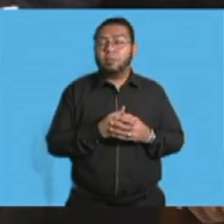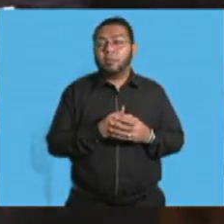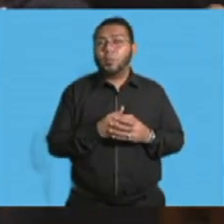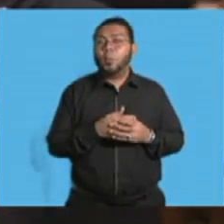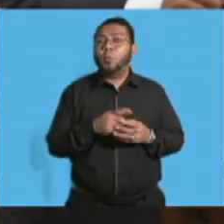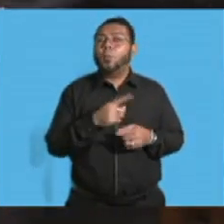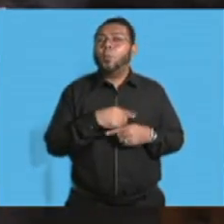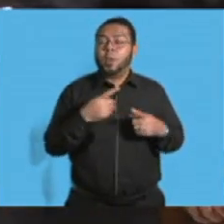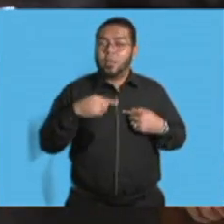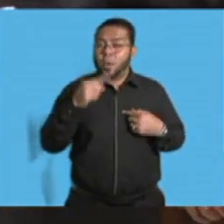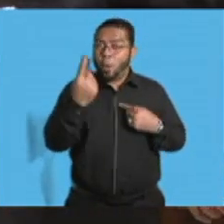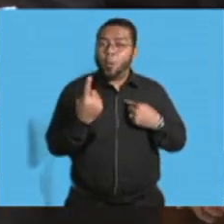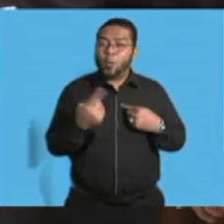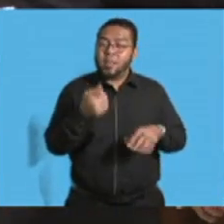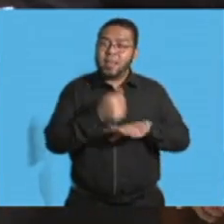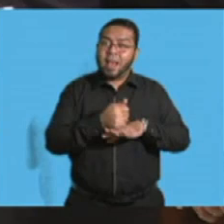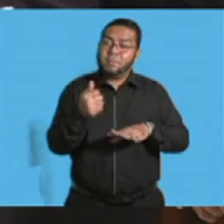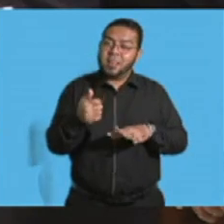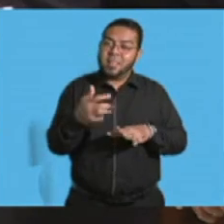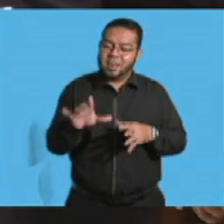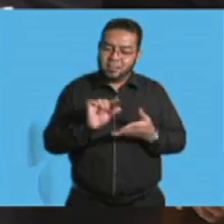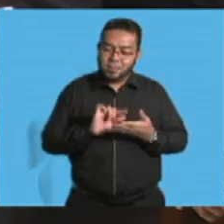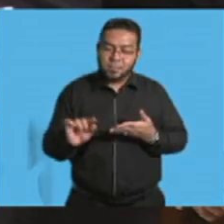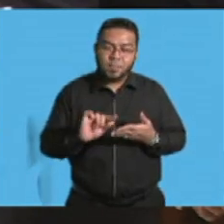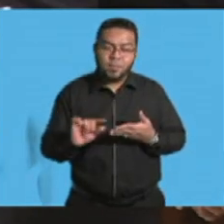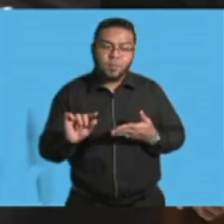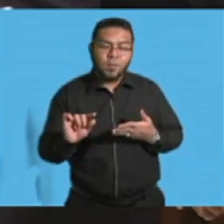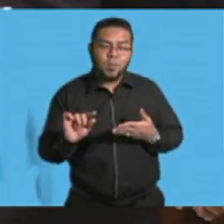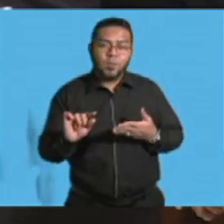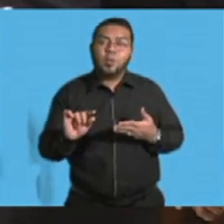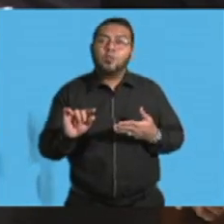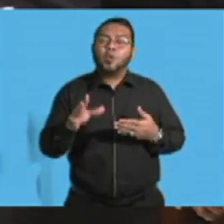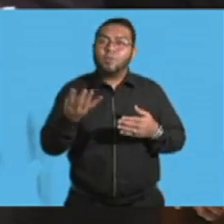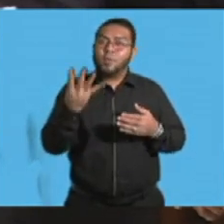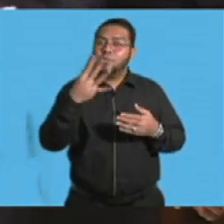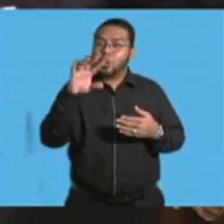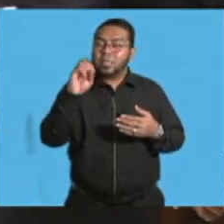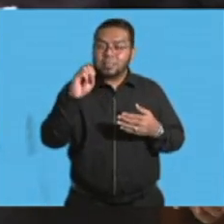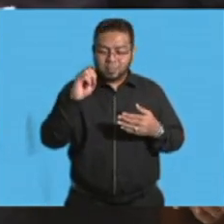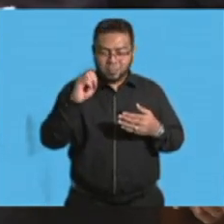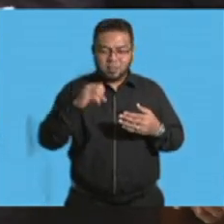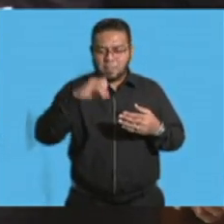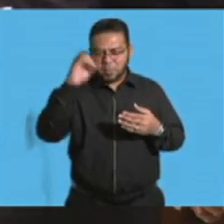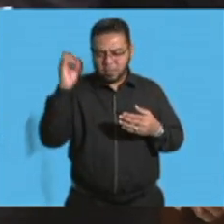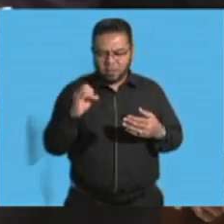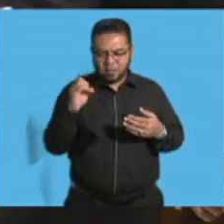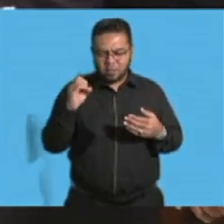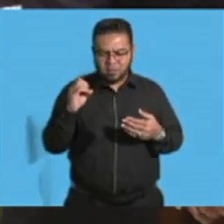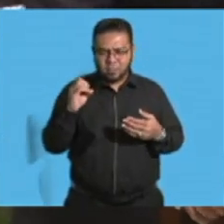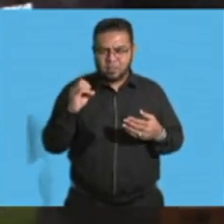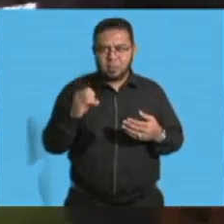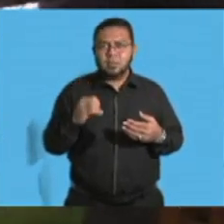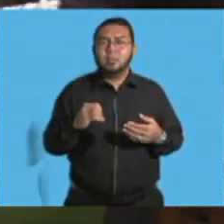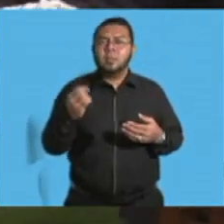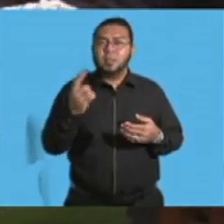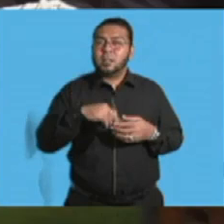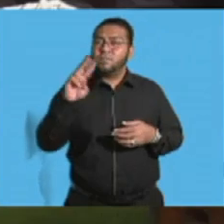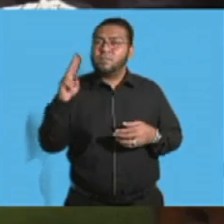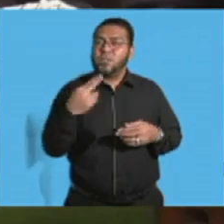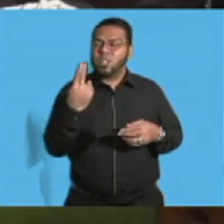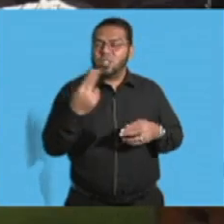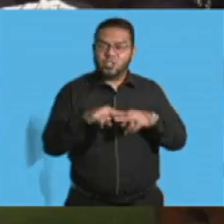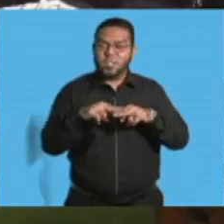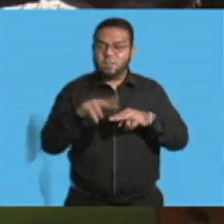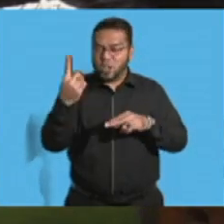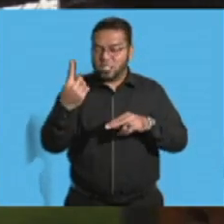we are the only government that has been spending to a tune of 40% of its budget on capital expenditure. This is a Fiji first legacy,